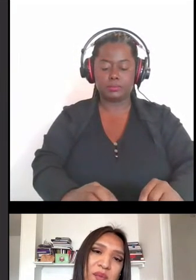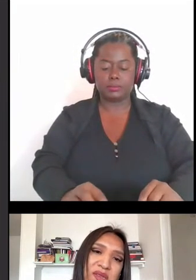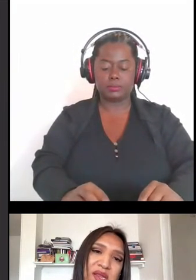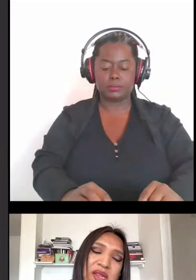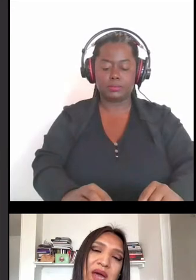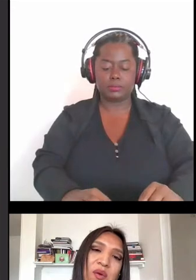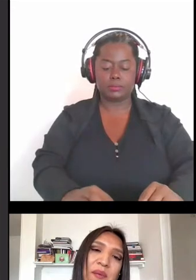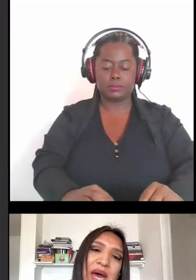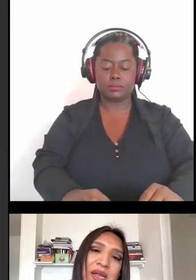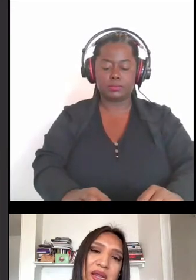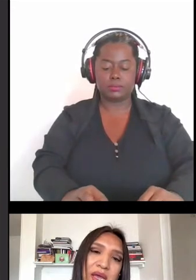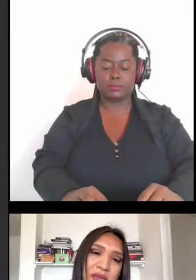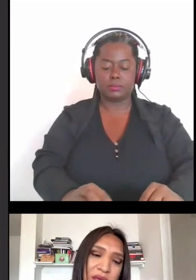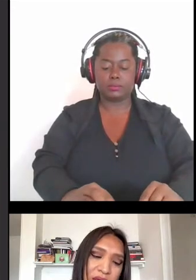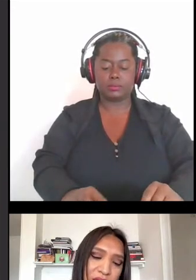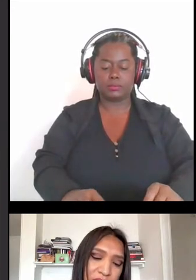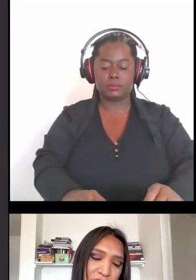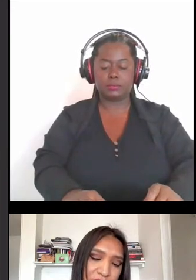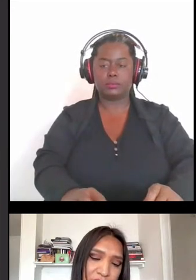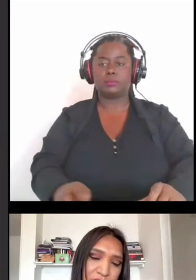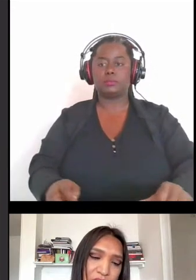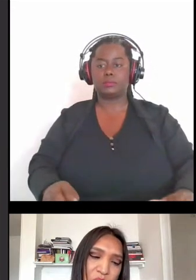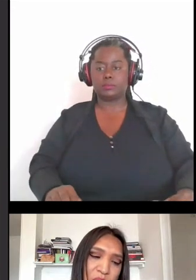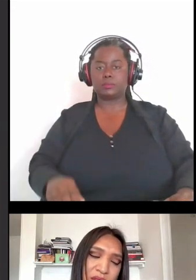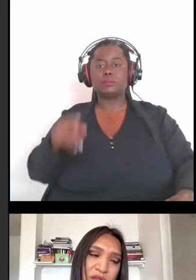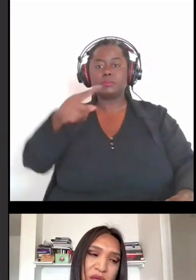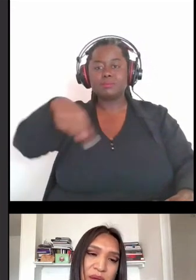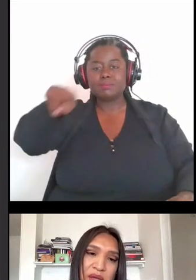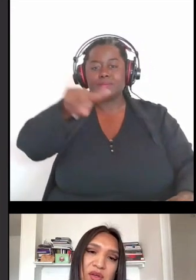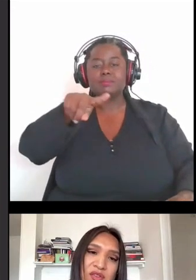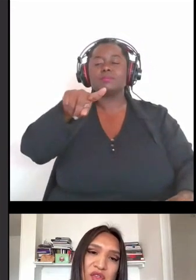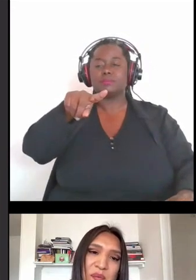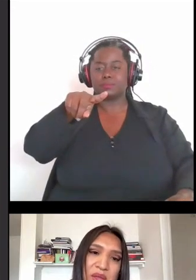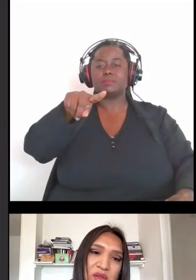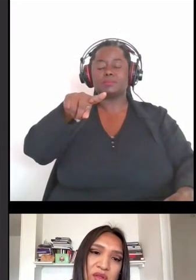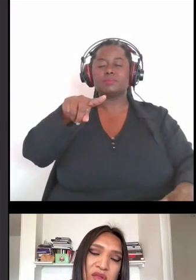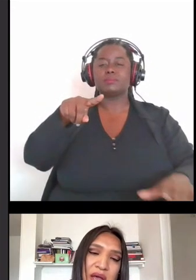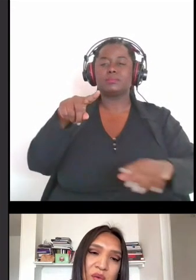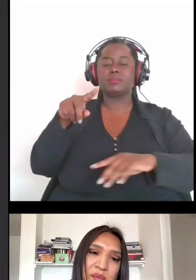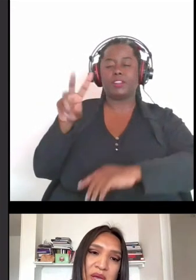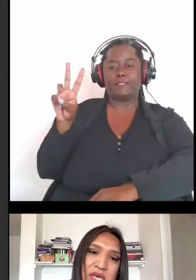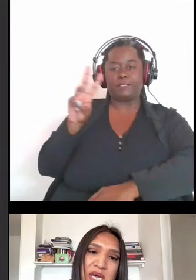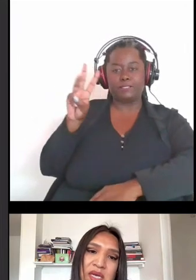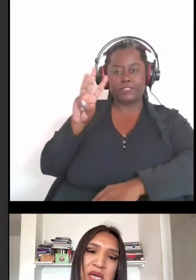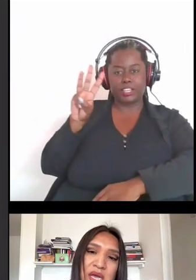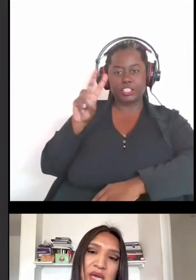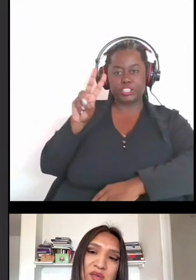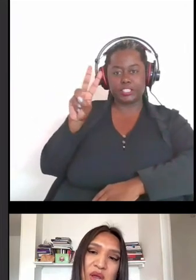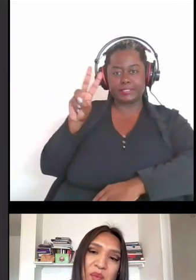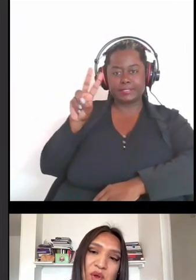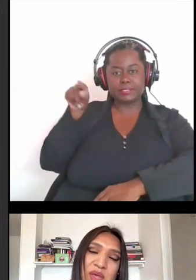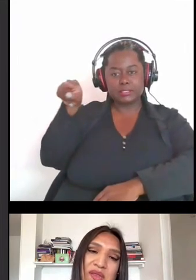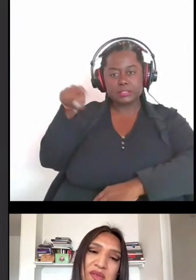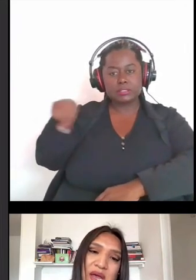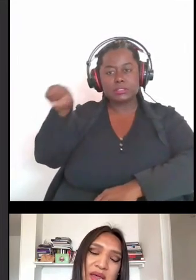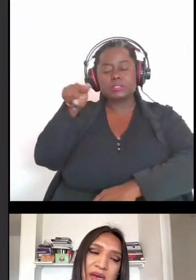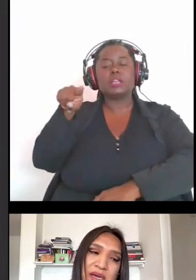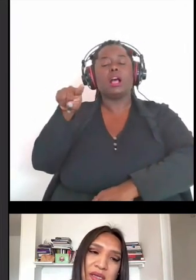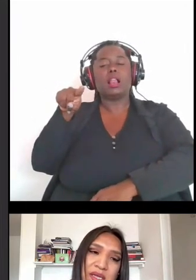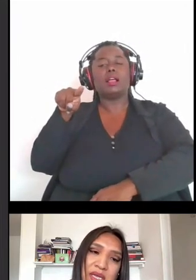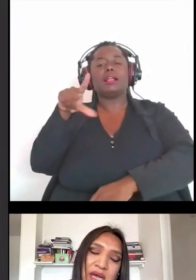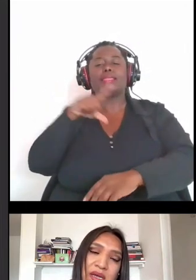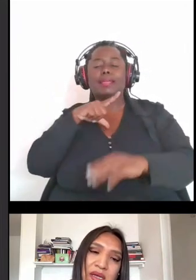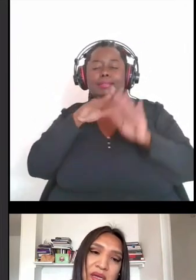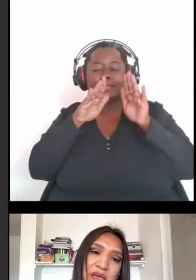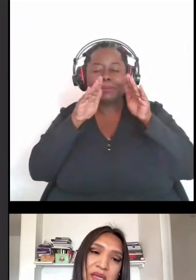these virgins have some specific features they represent the